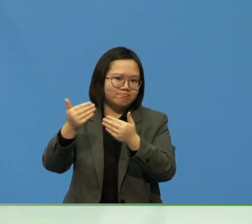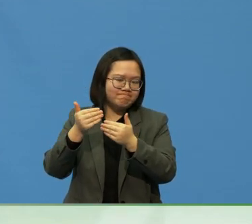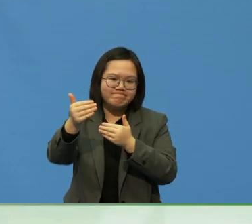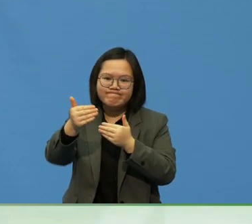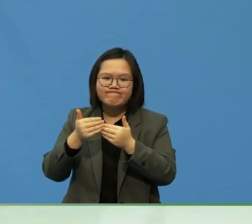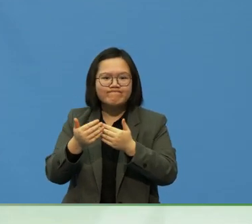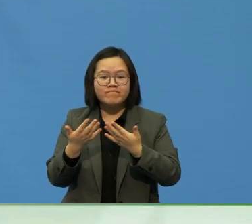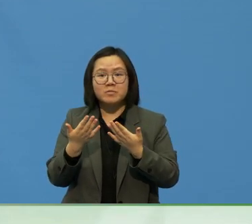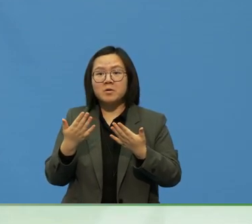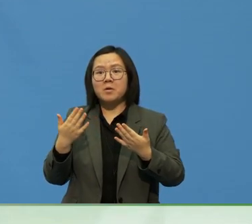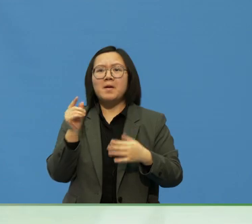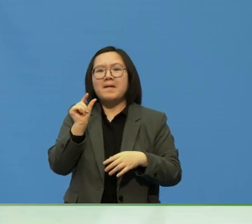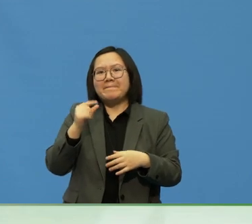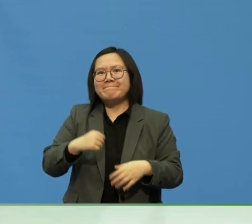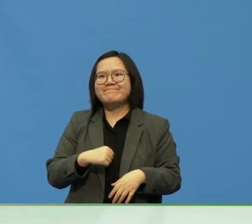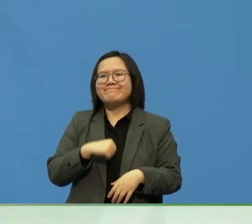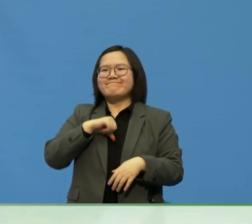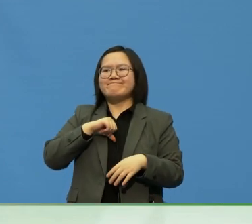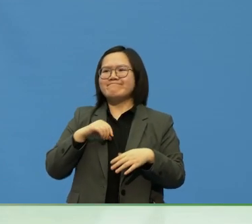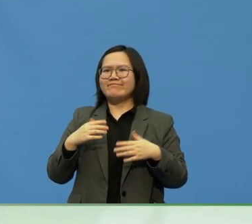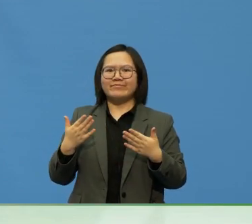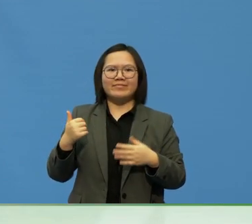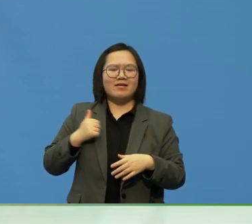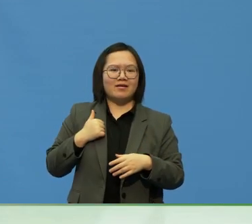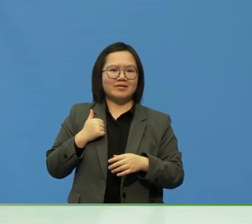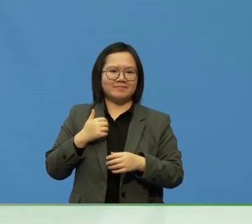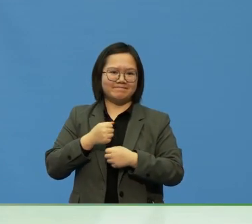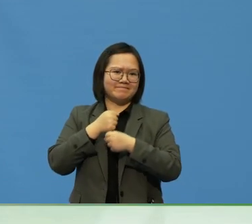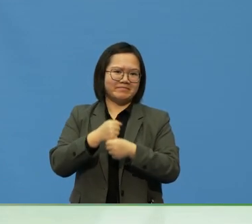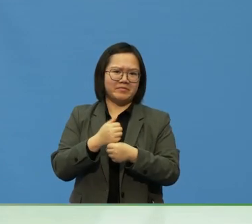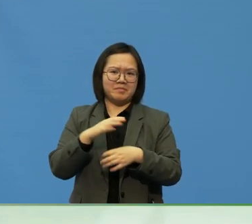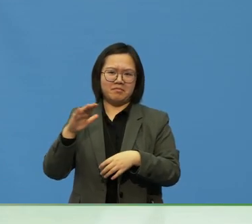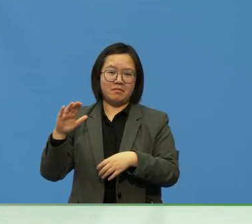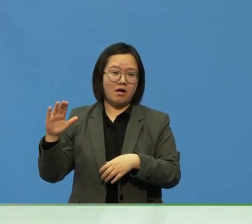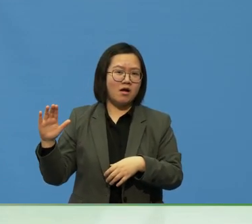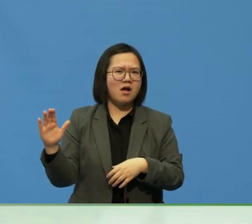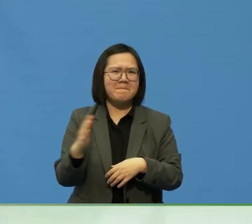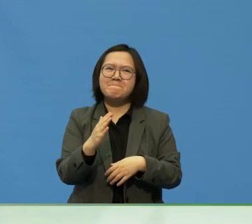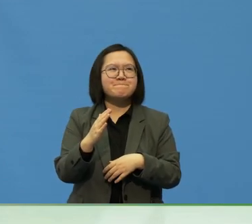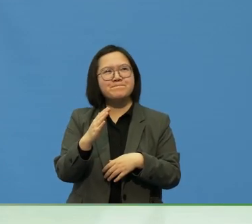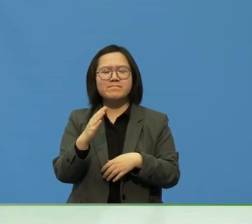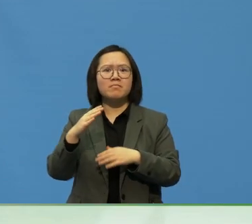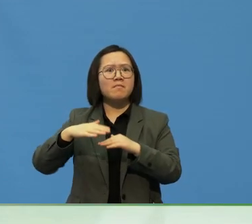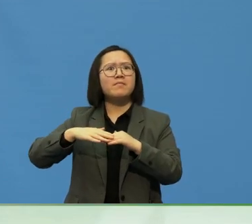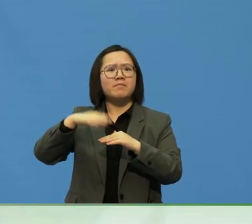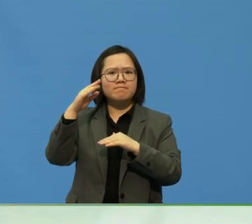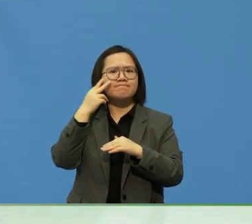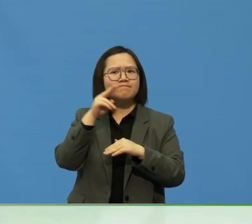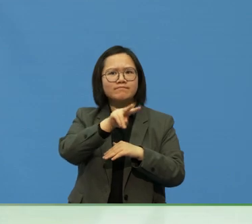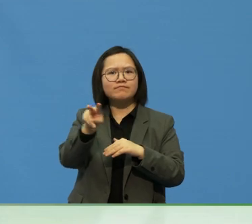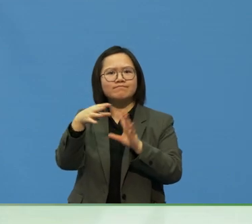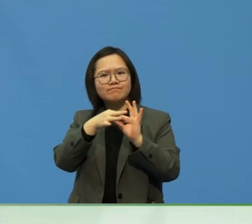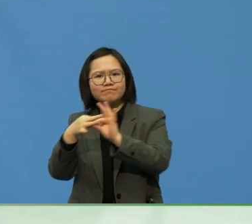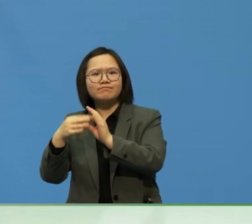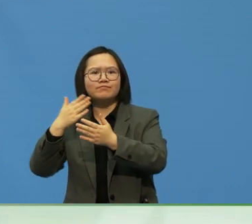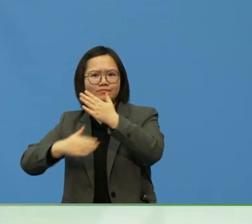disability community in Canada, is I would say not every, but most of the major advances in disability rights in